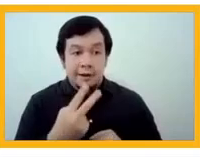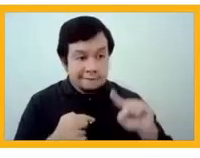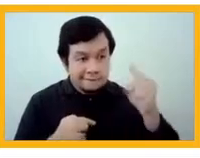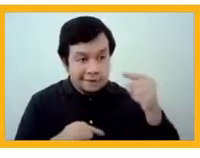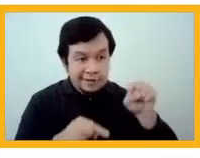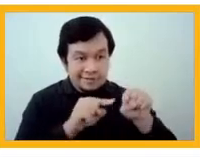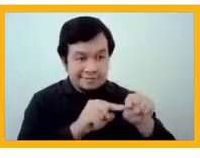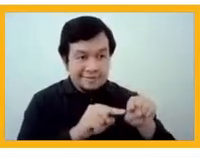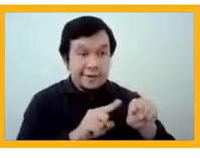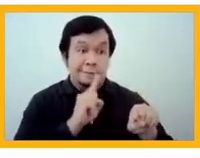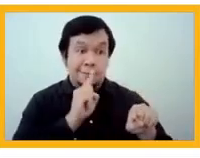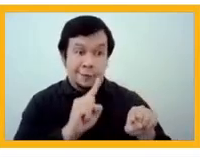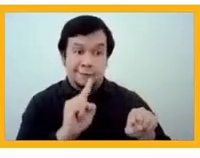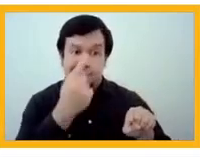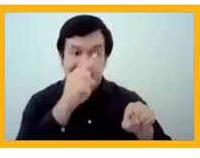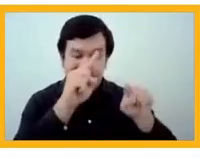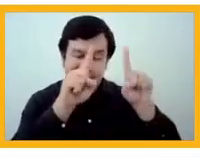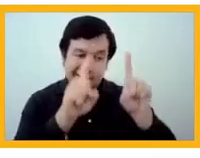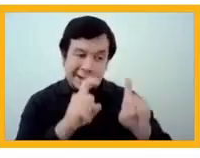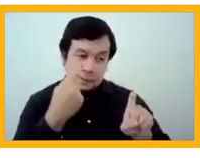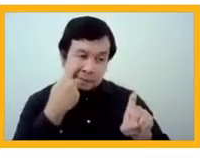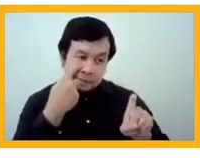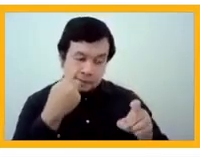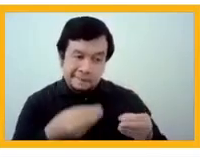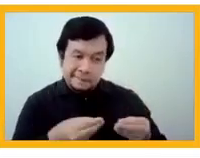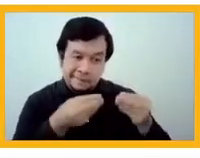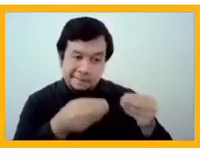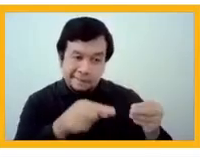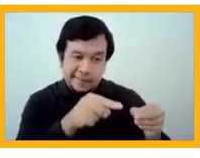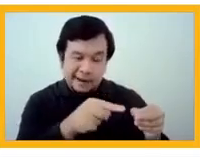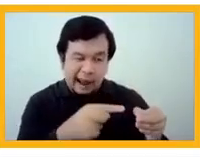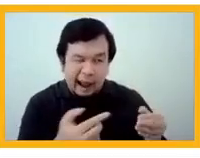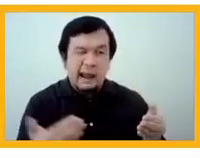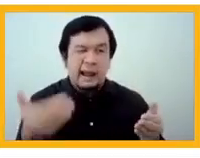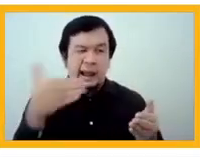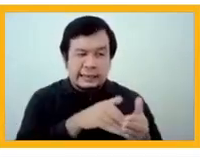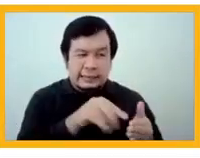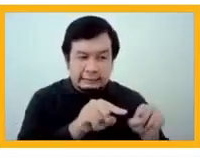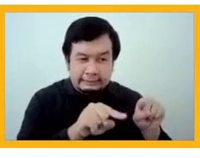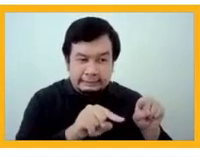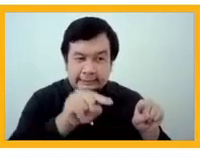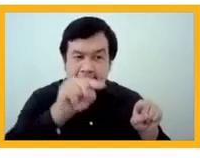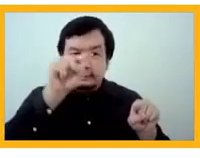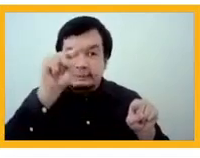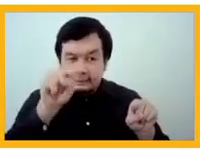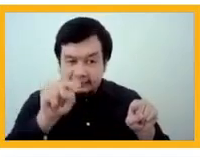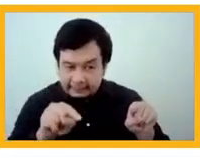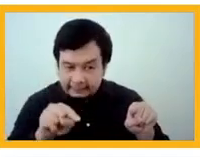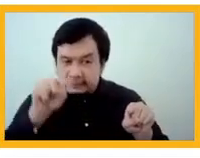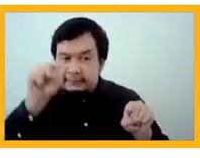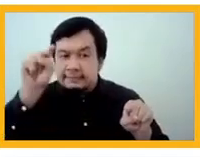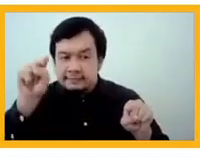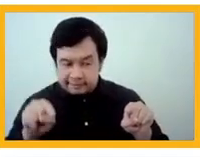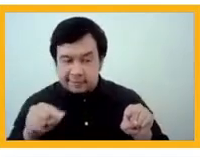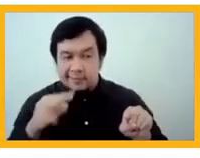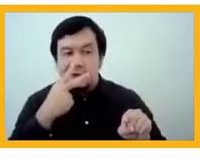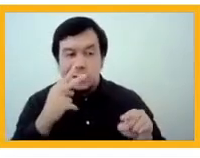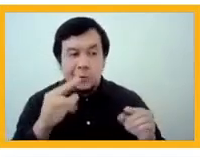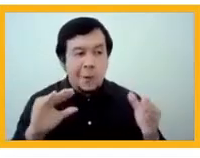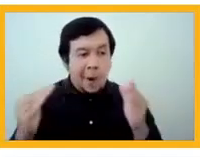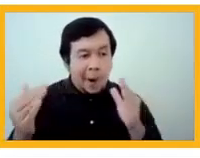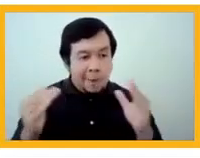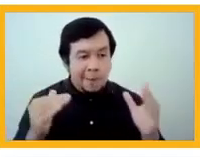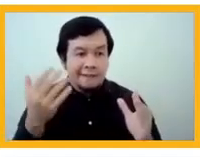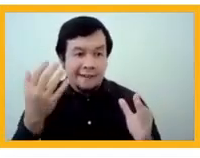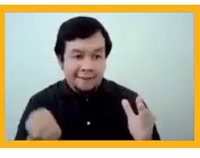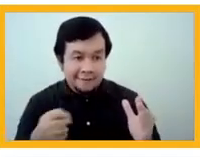done 2 months later. So the kids should have learned more in those 2 months. But in practice, what you see is that there's humongous inflation in the data, in the